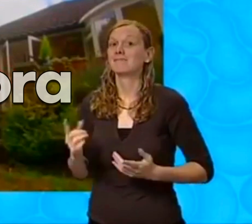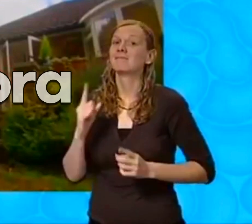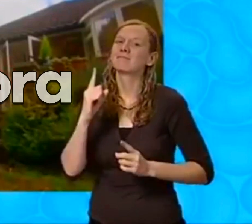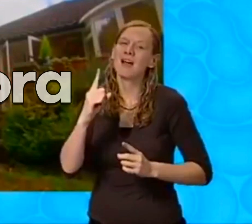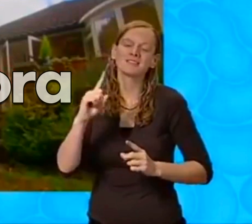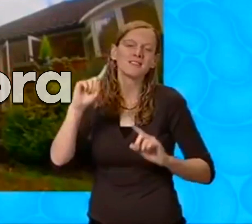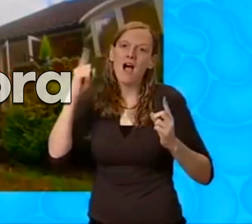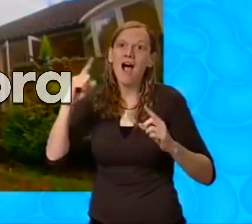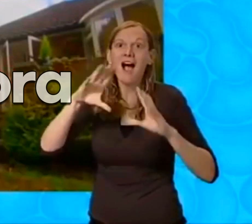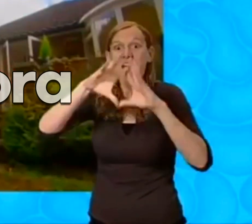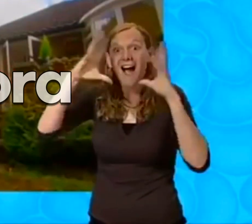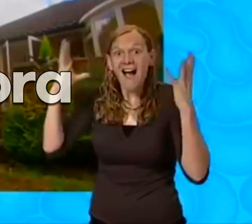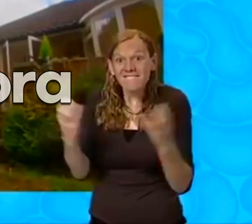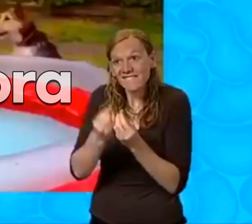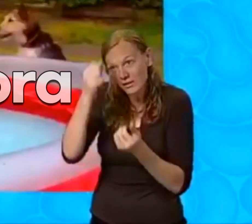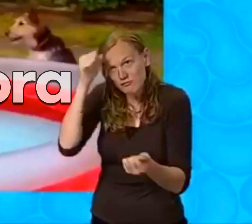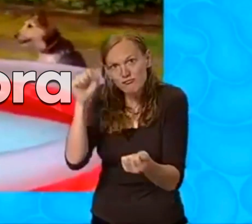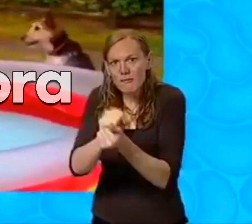Well, you can't have everything.